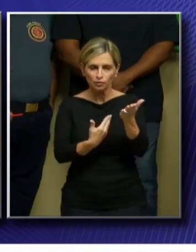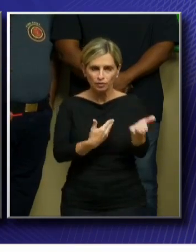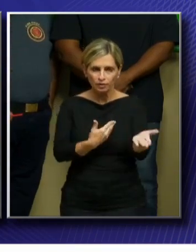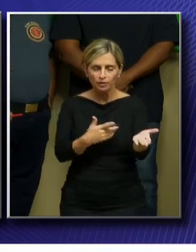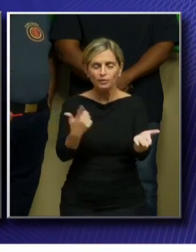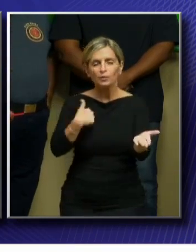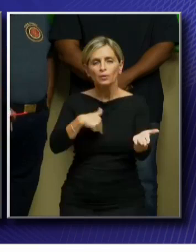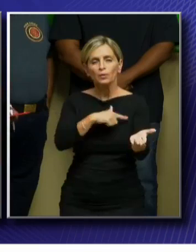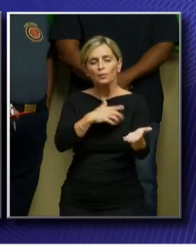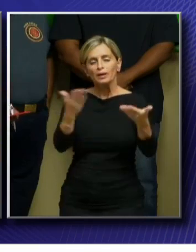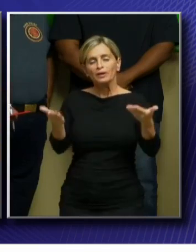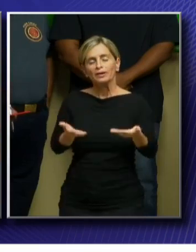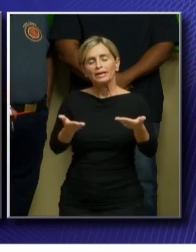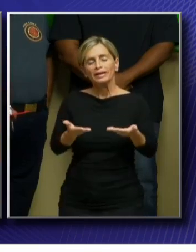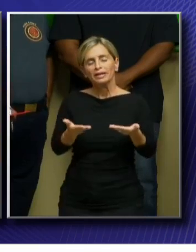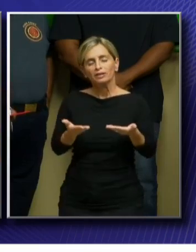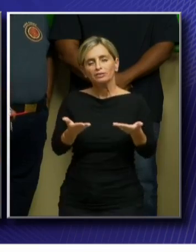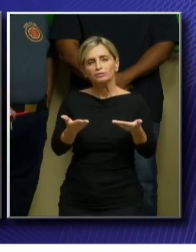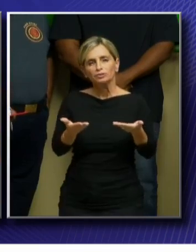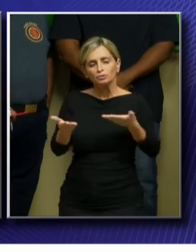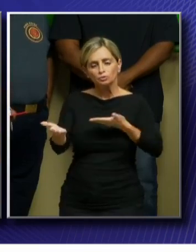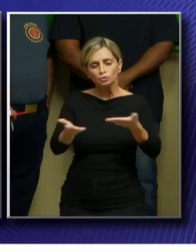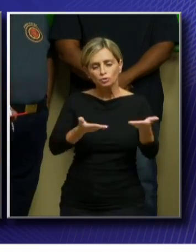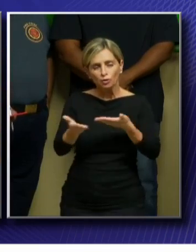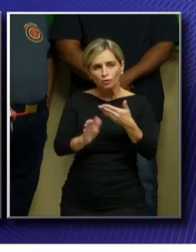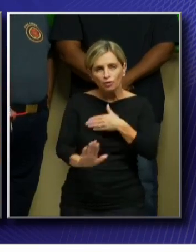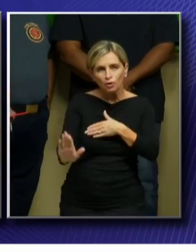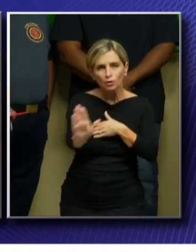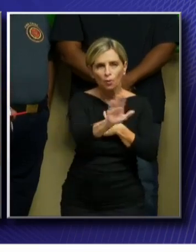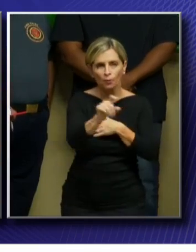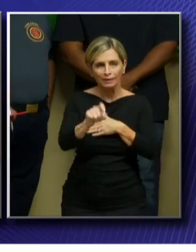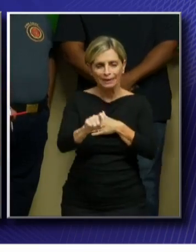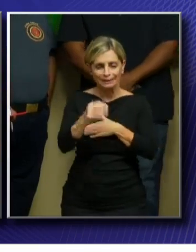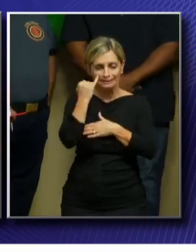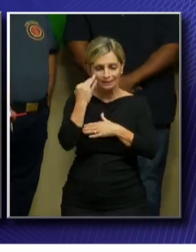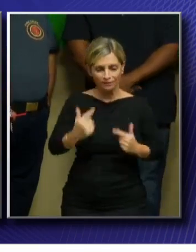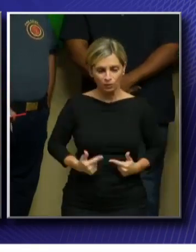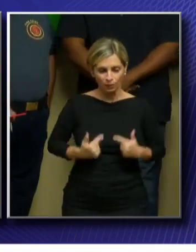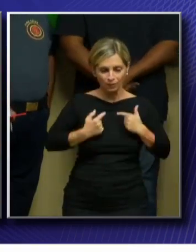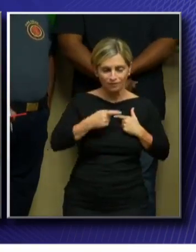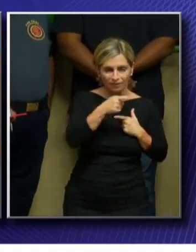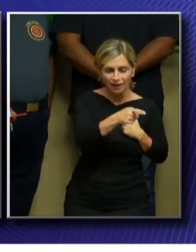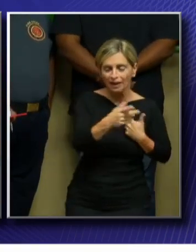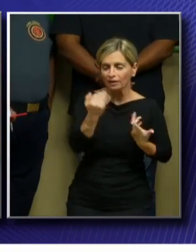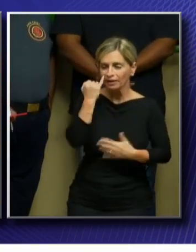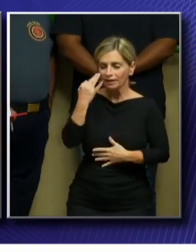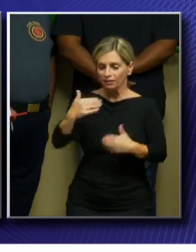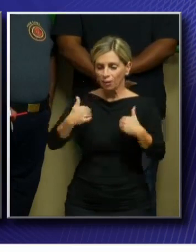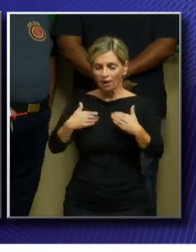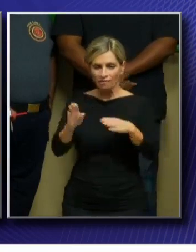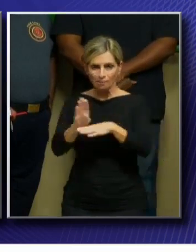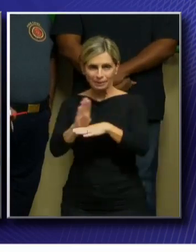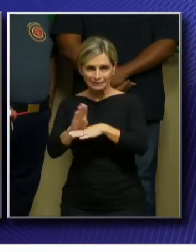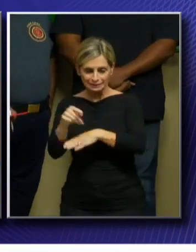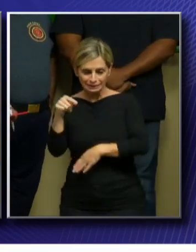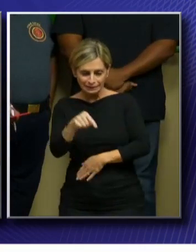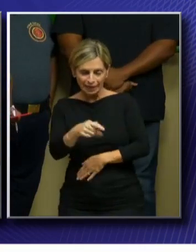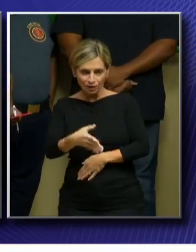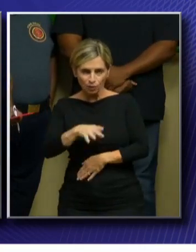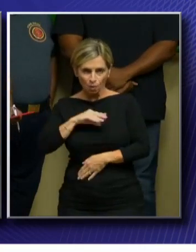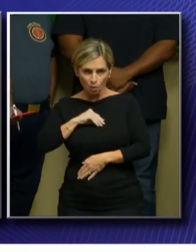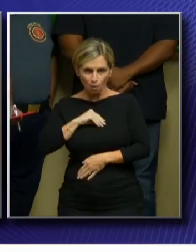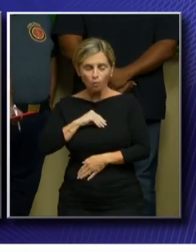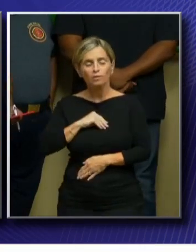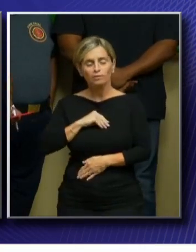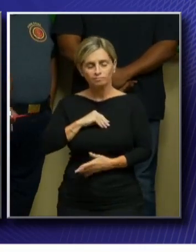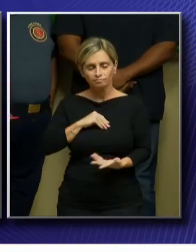here to serve your needs. If in fact you are a resident or business owner, we want to make sure you get back to the island safely. That's our goal. And